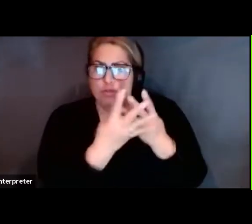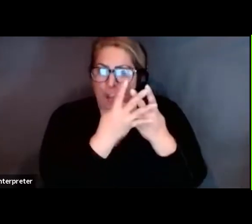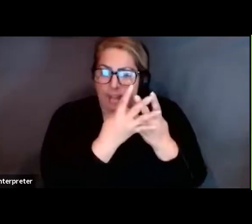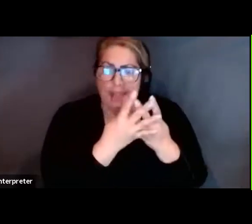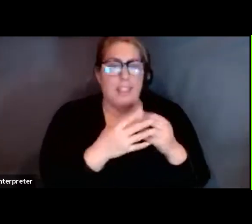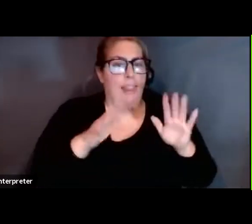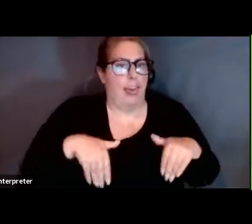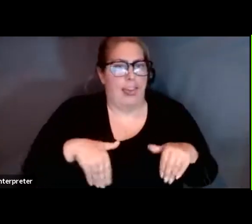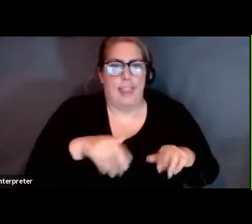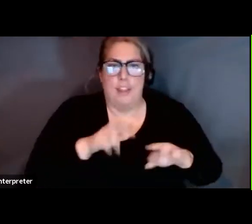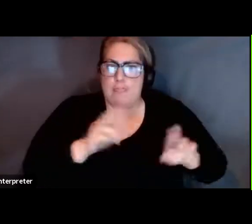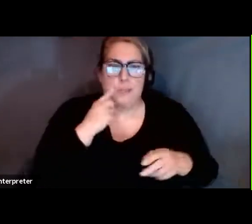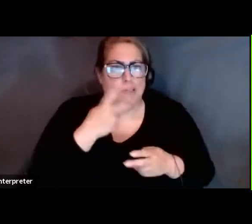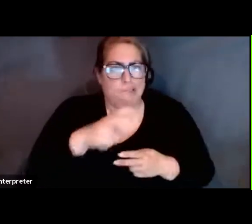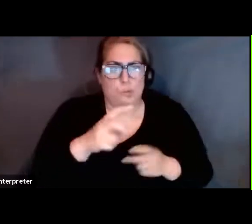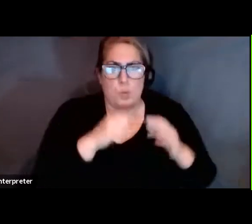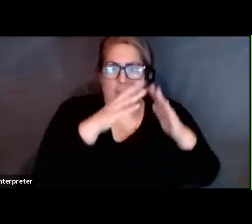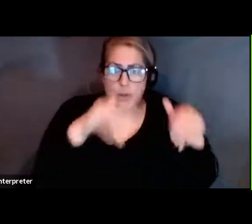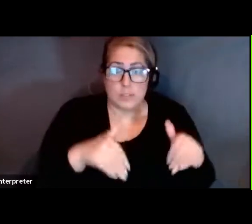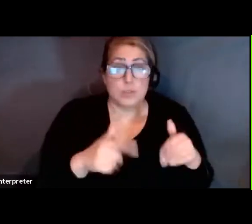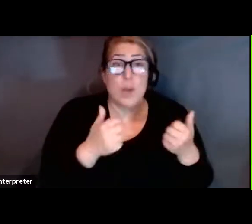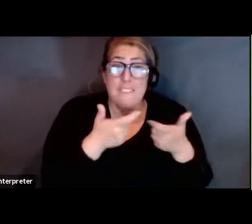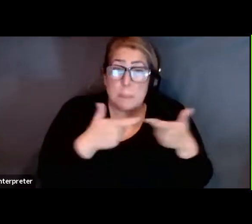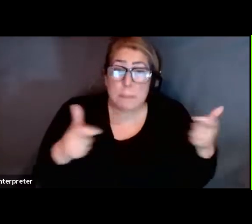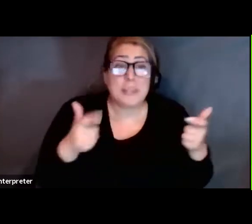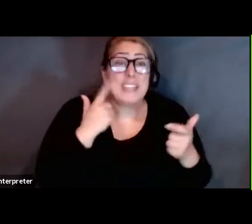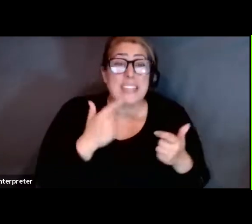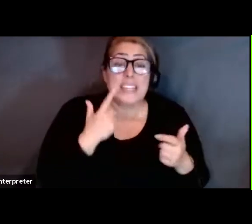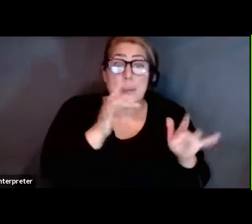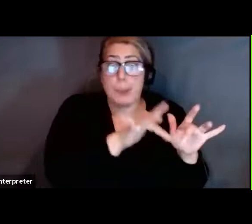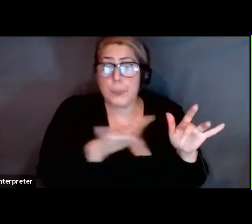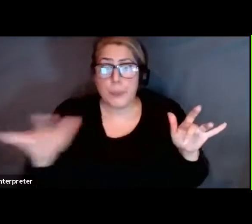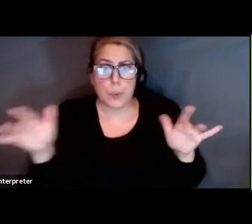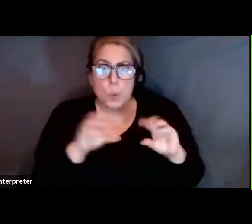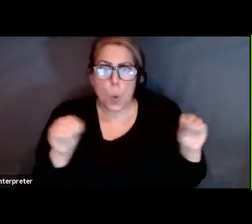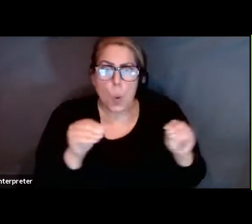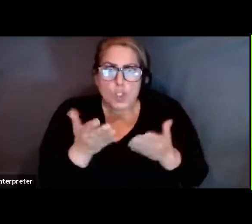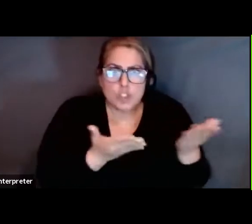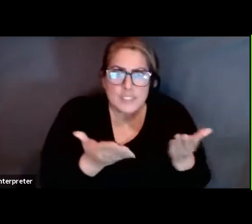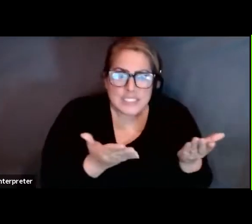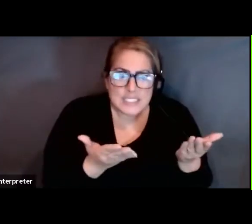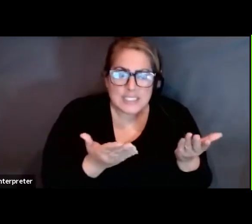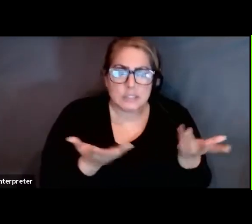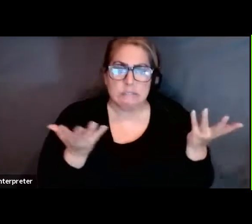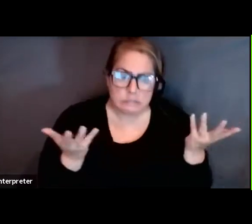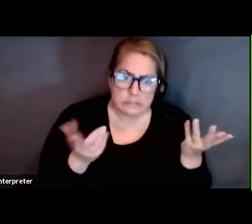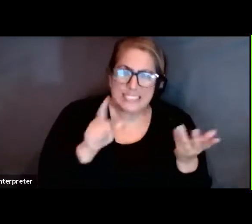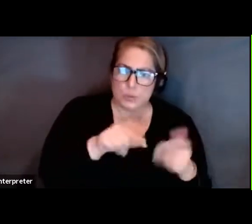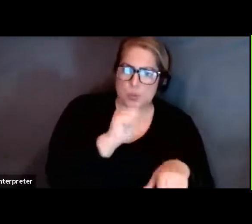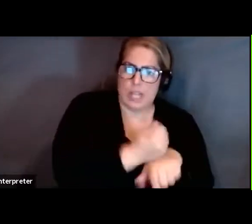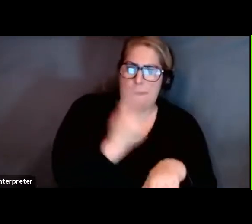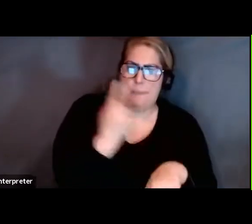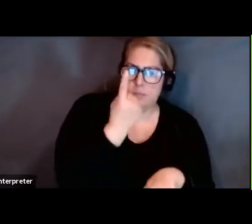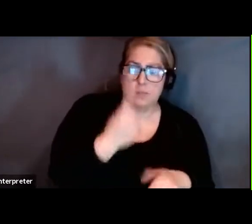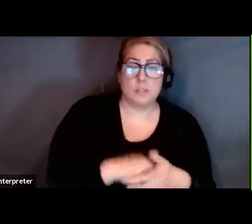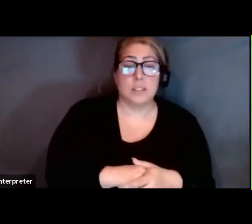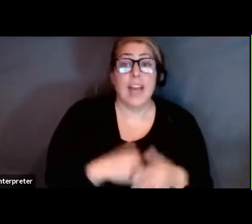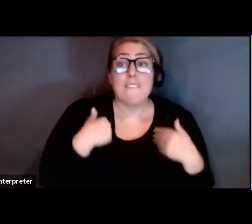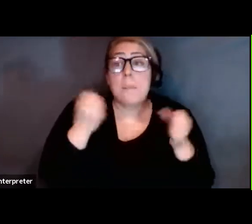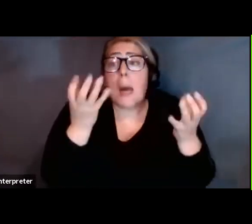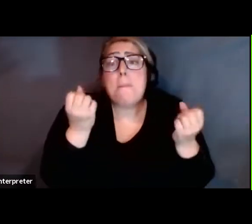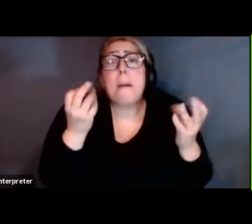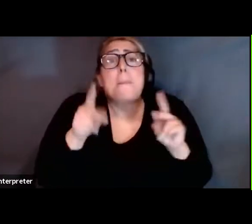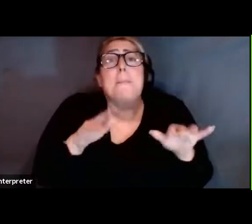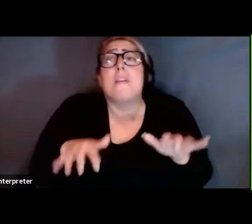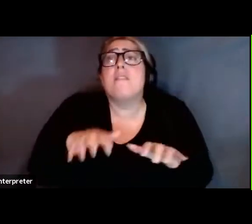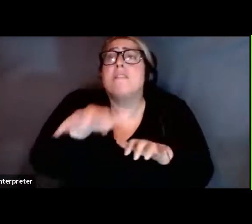independent housing. So there is a very big gap. We know that there are thousands of people who could flourish in